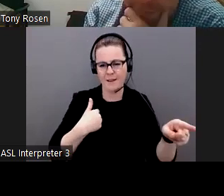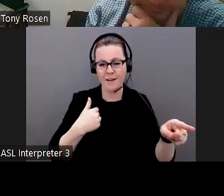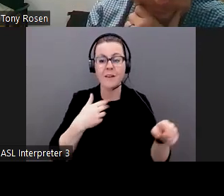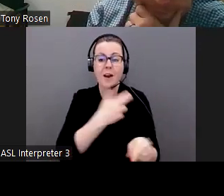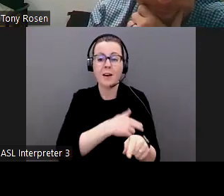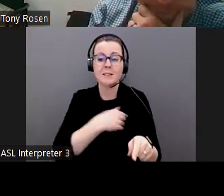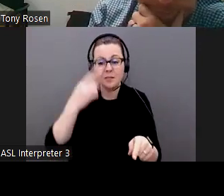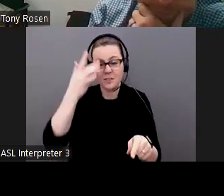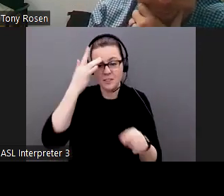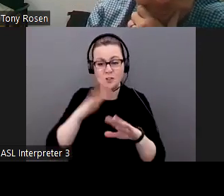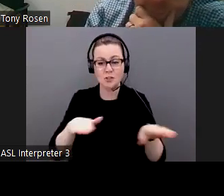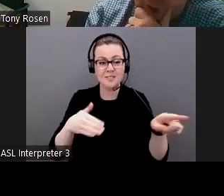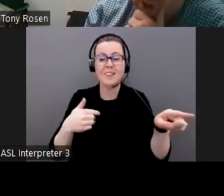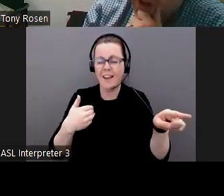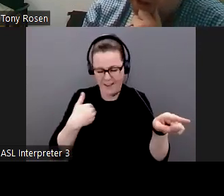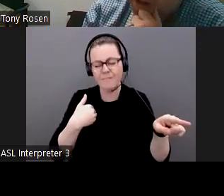Toronto.